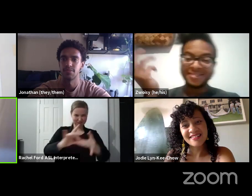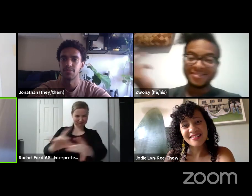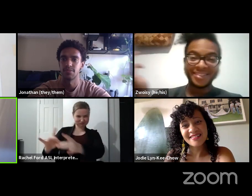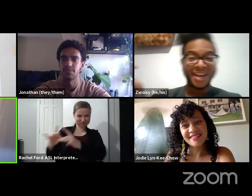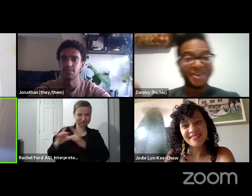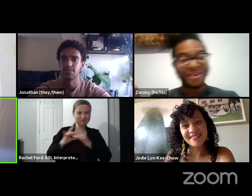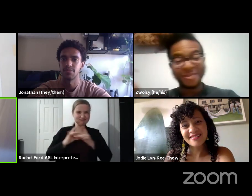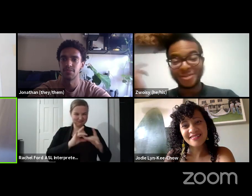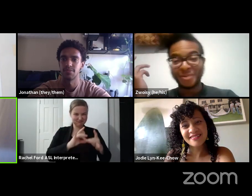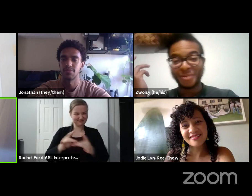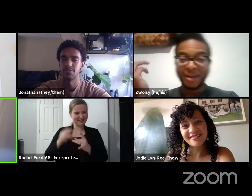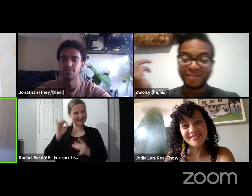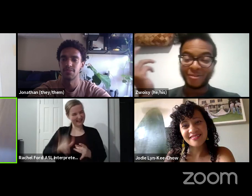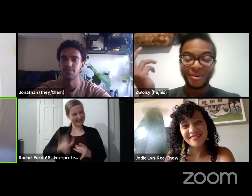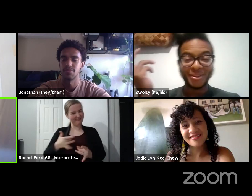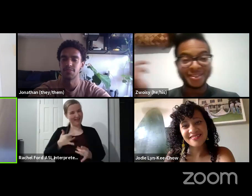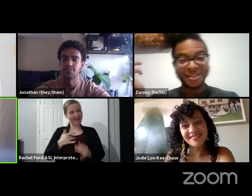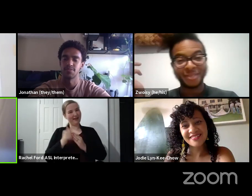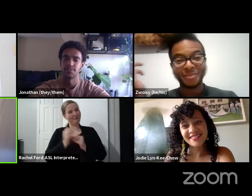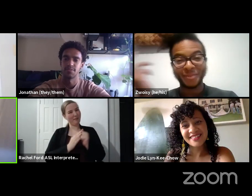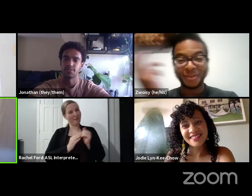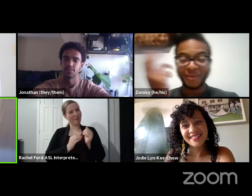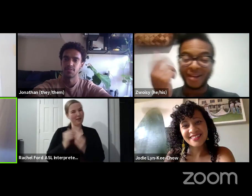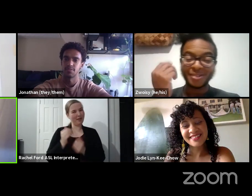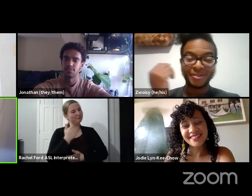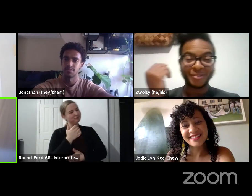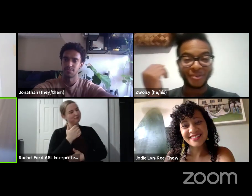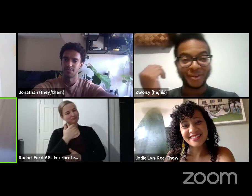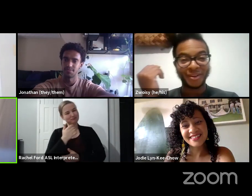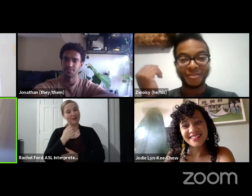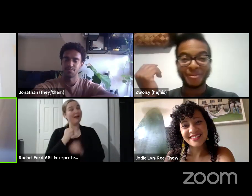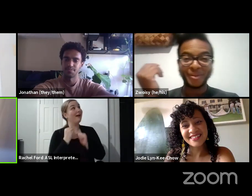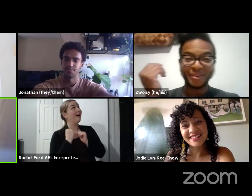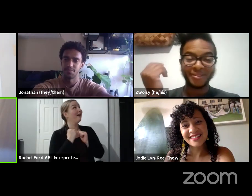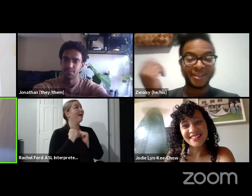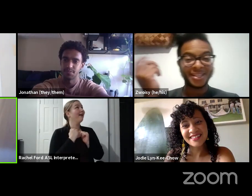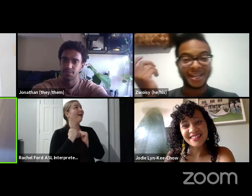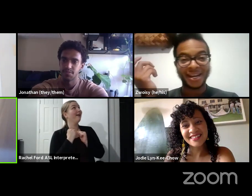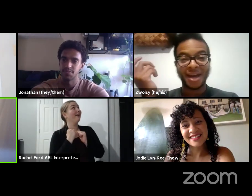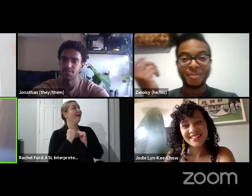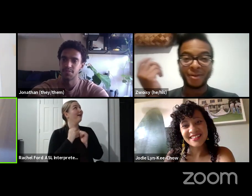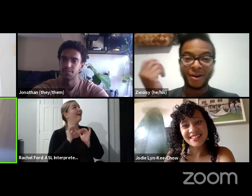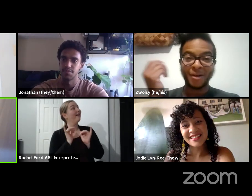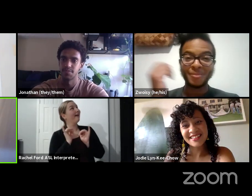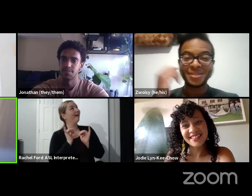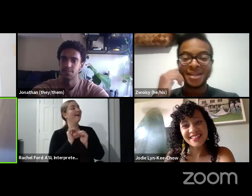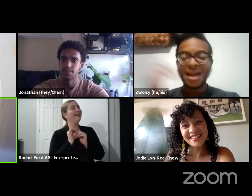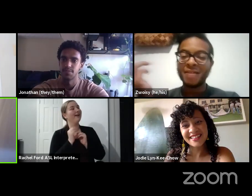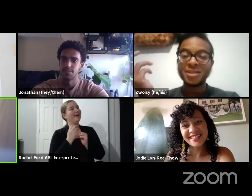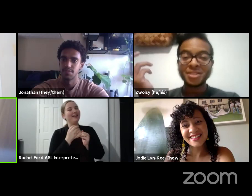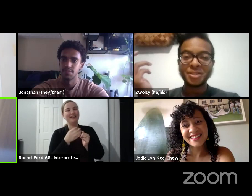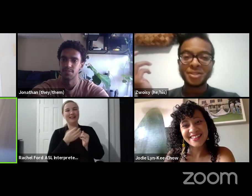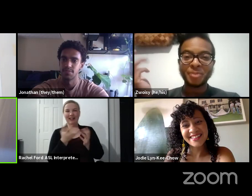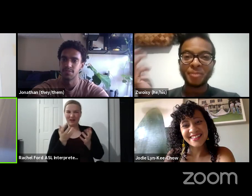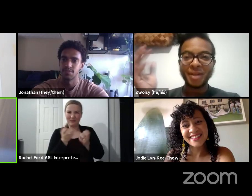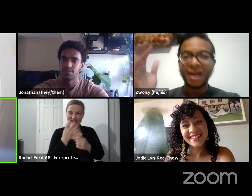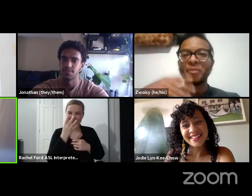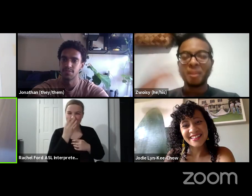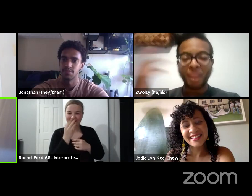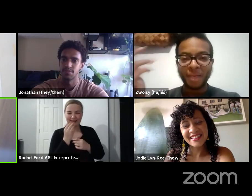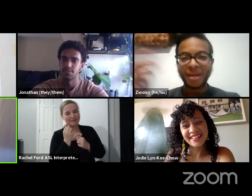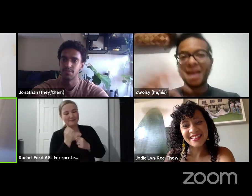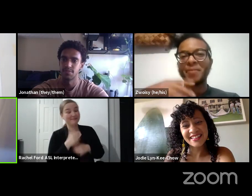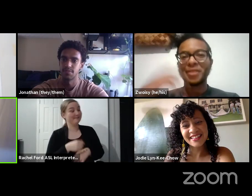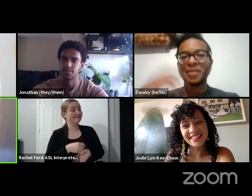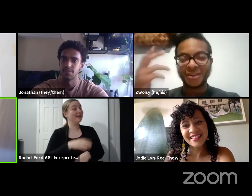like, I don't know, I was swaying back and forth, and she held me really well, so I felt really comfortable and feel like taking a nap in her arms. Eventually she put me down